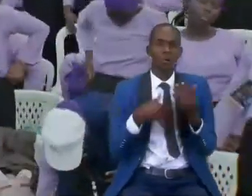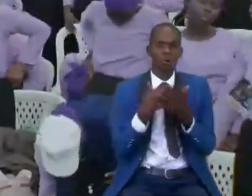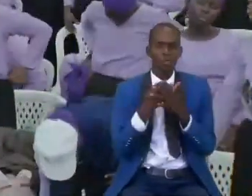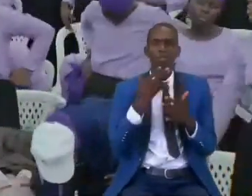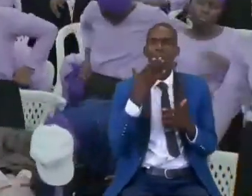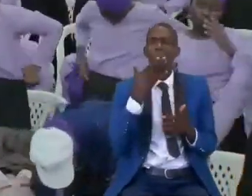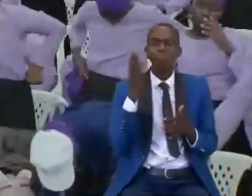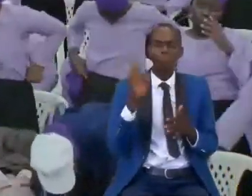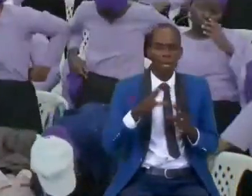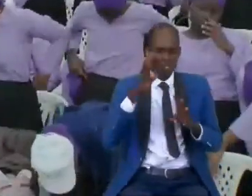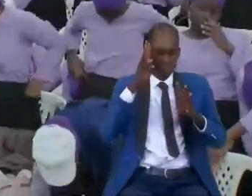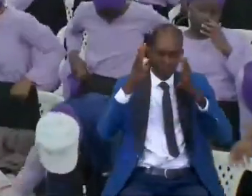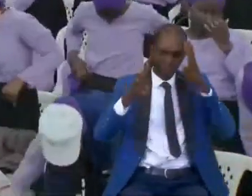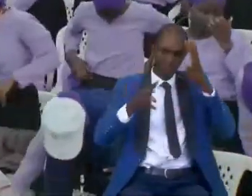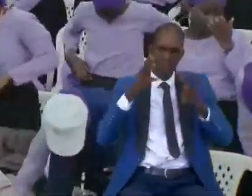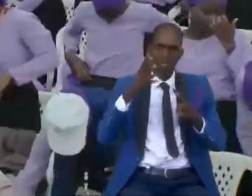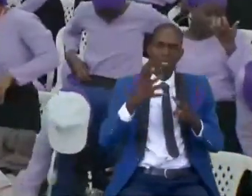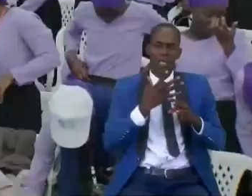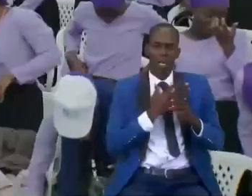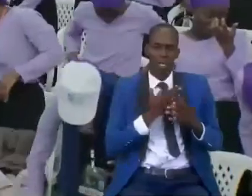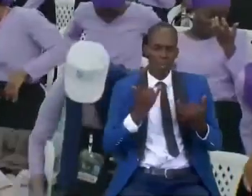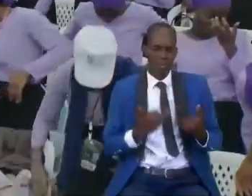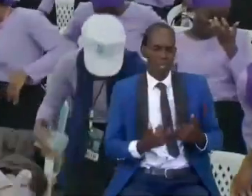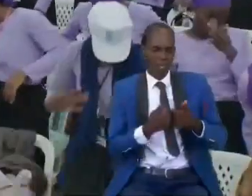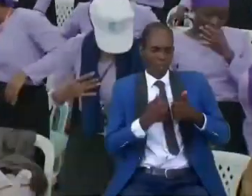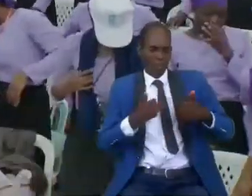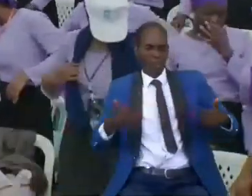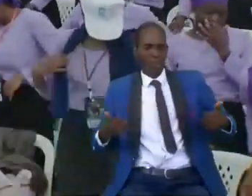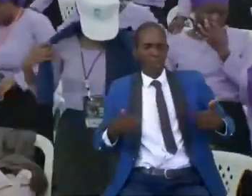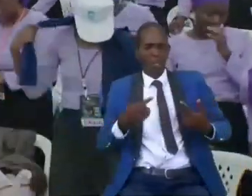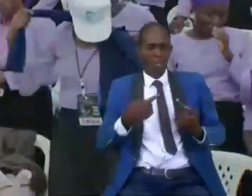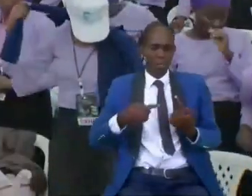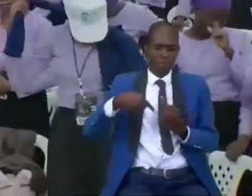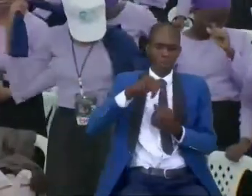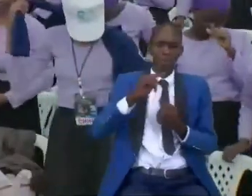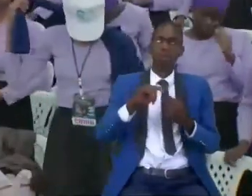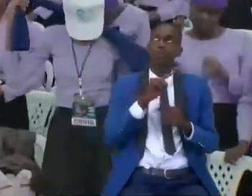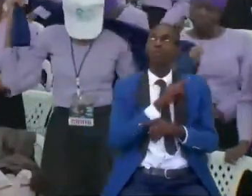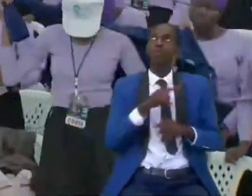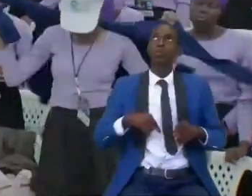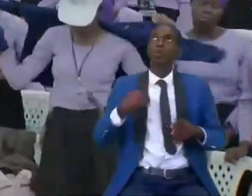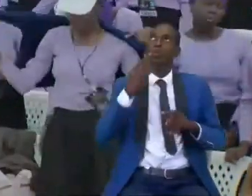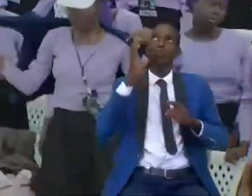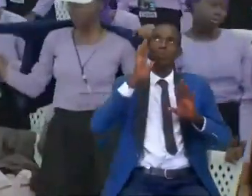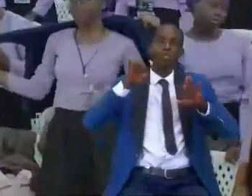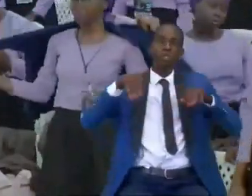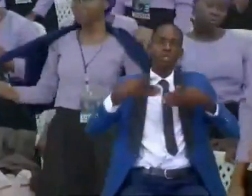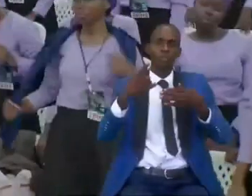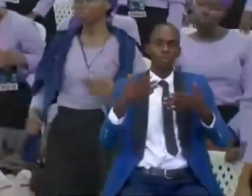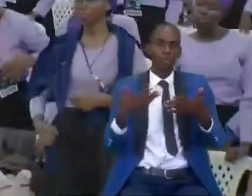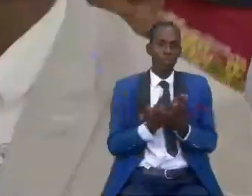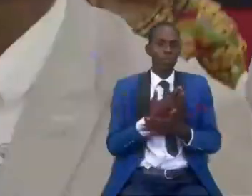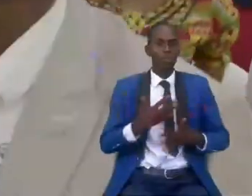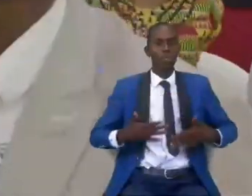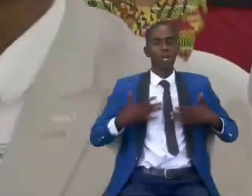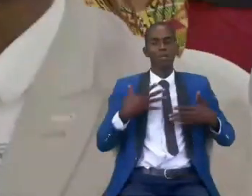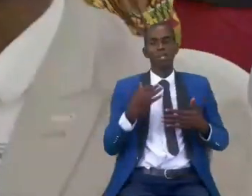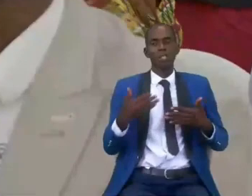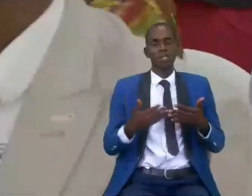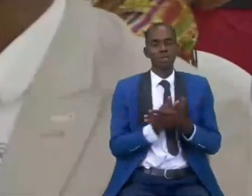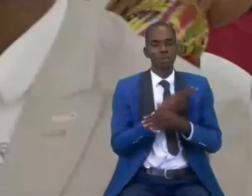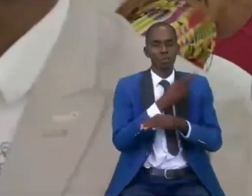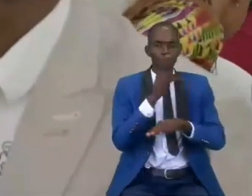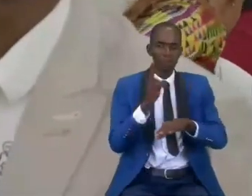to give you new life and new nature. Open your mouth and pray. Don't just sit down there or stand up